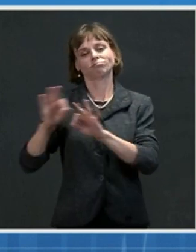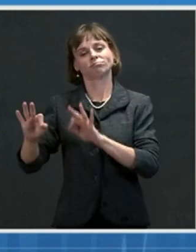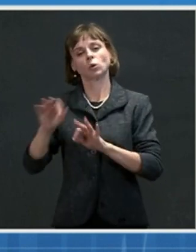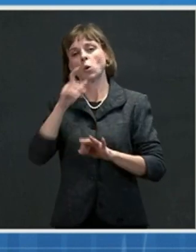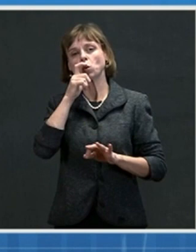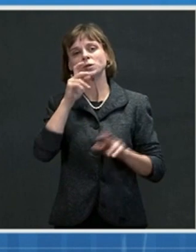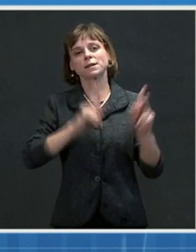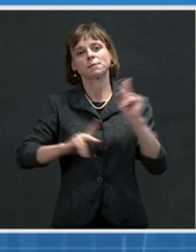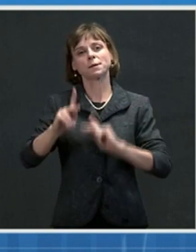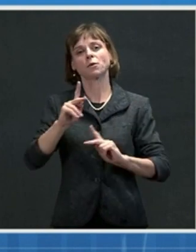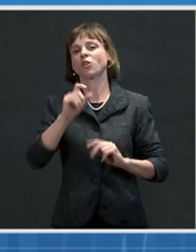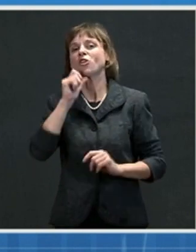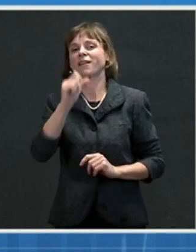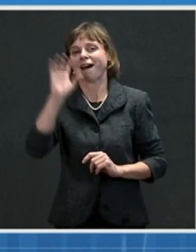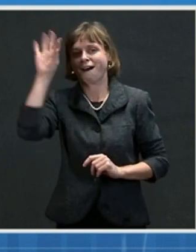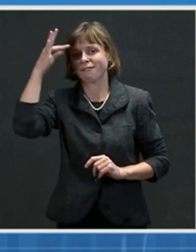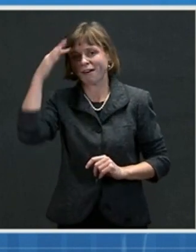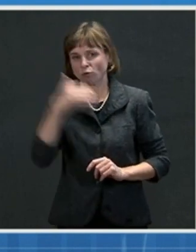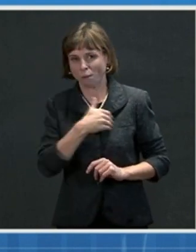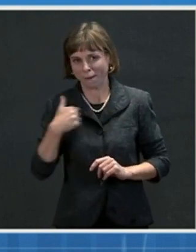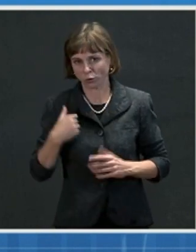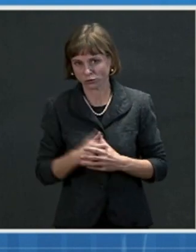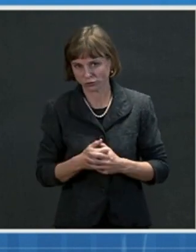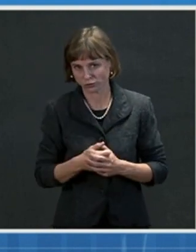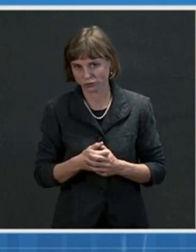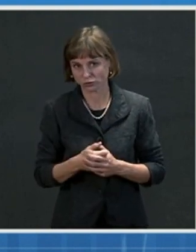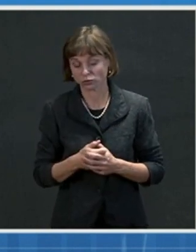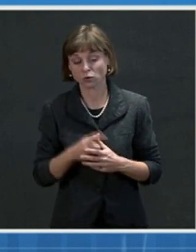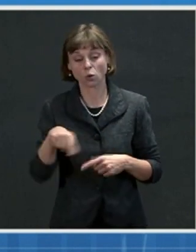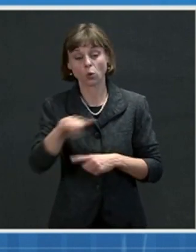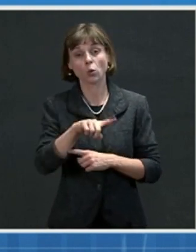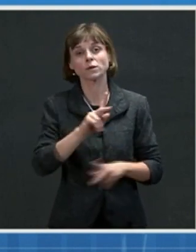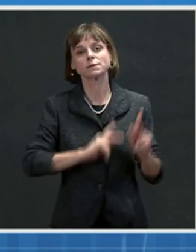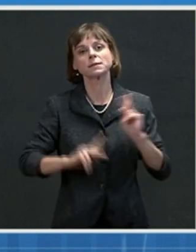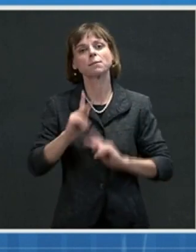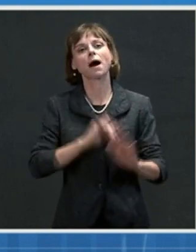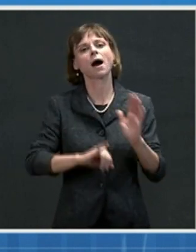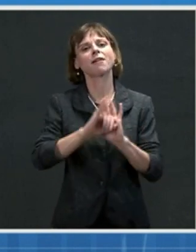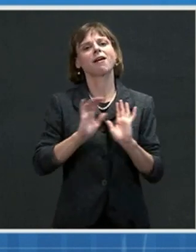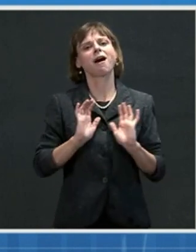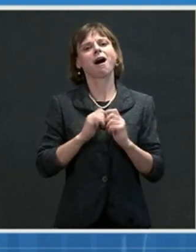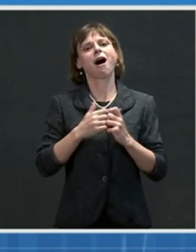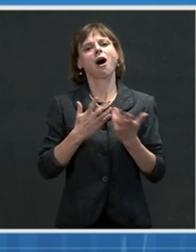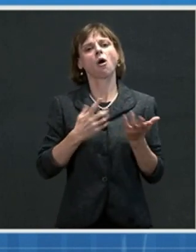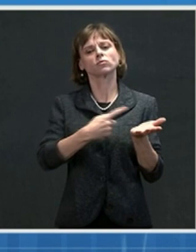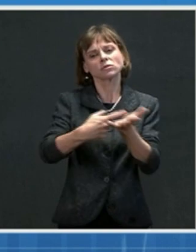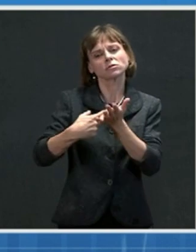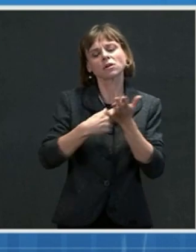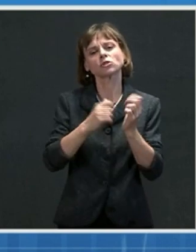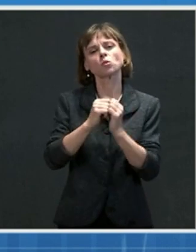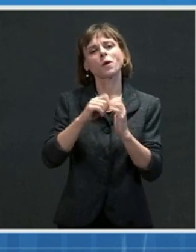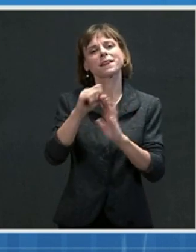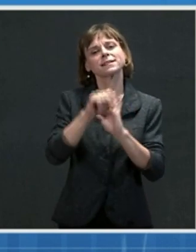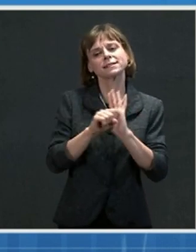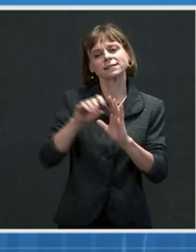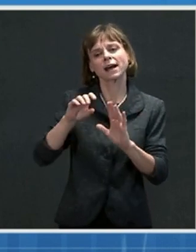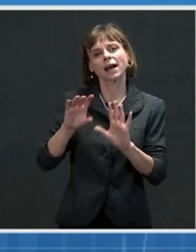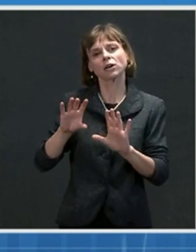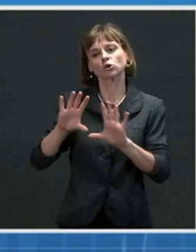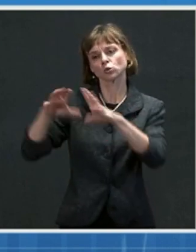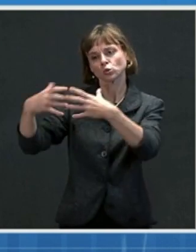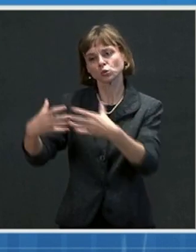non-federal members. These individuals were identified through conversations with stakeholder groups, on recommendation